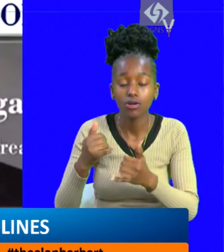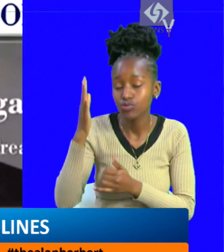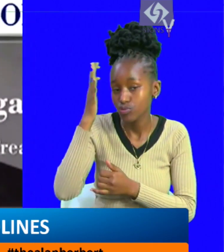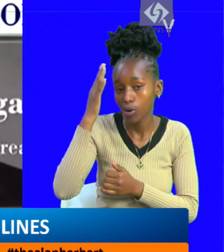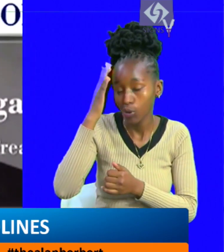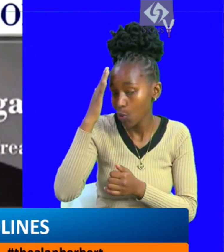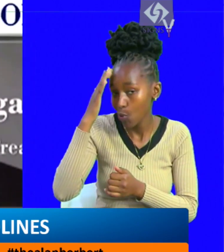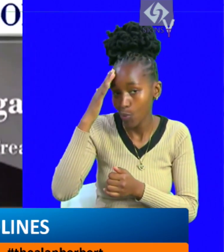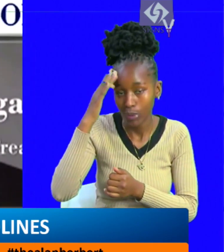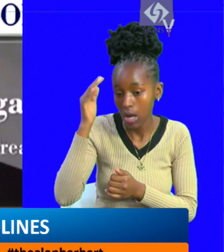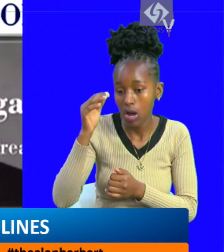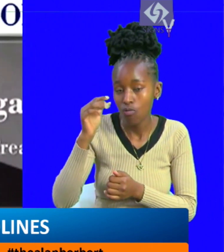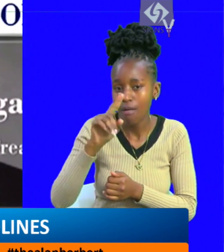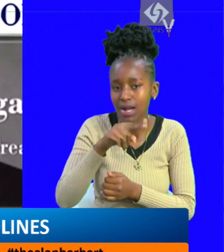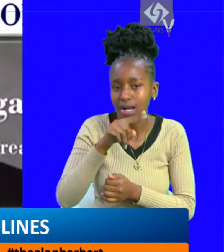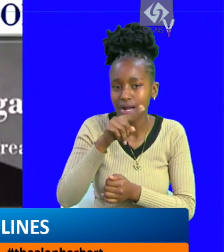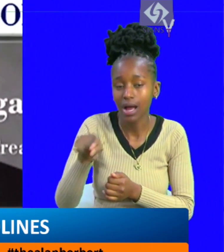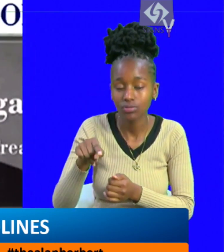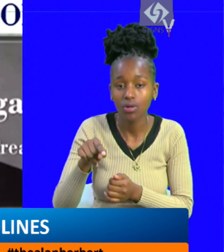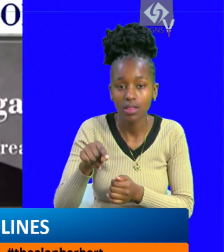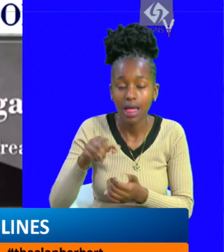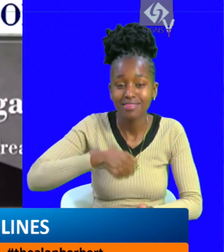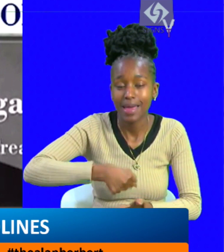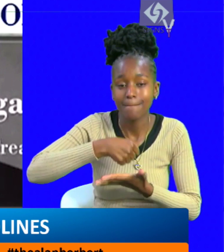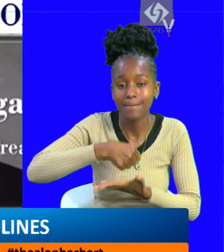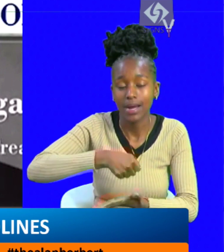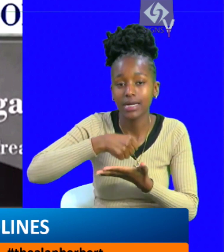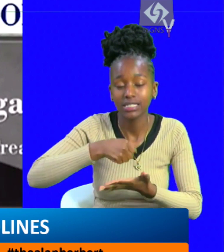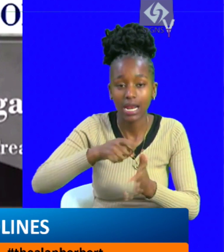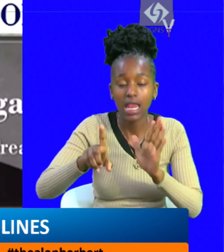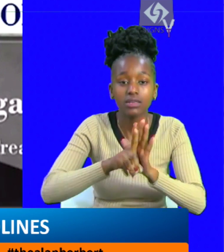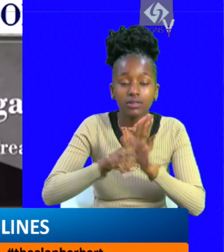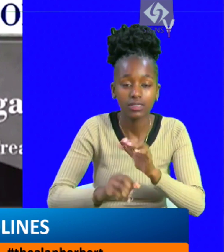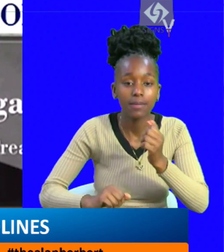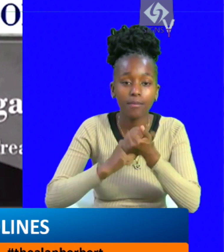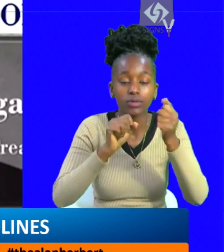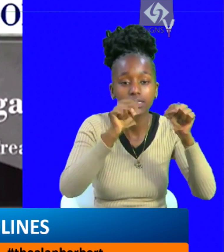They have compromised the entire budgetary